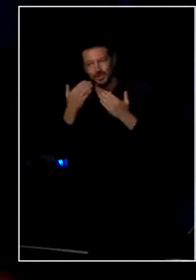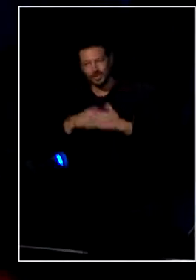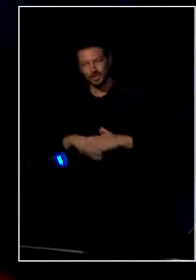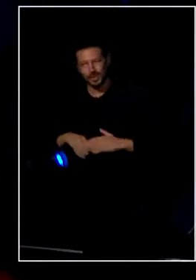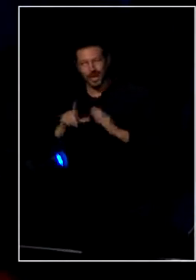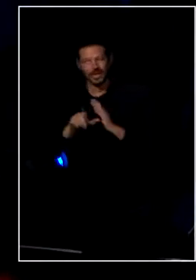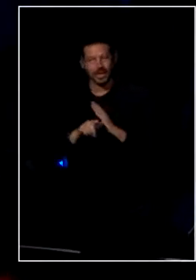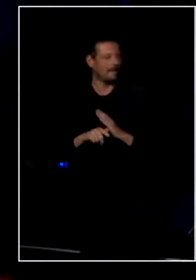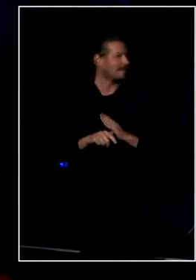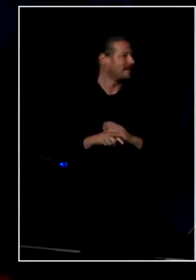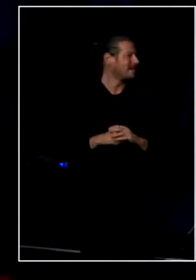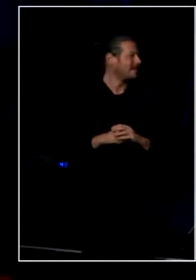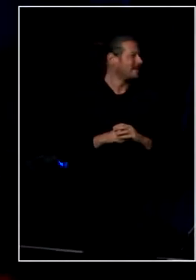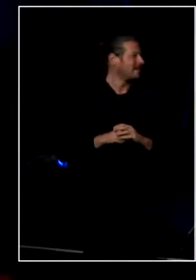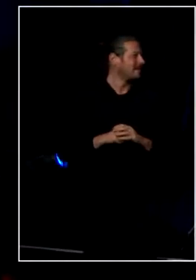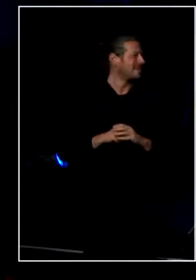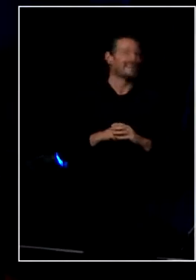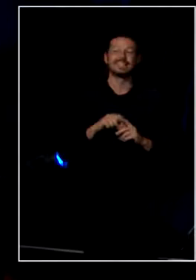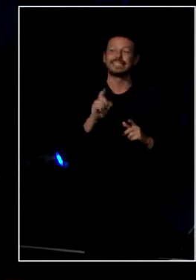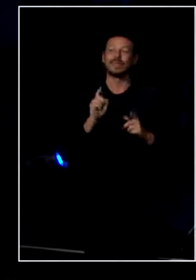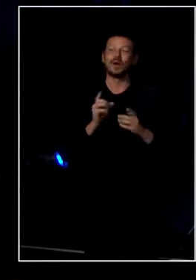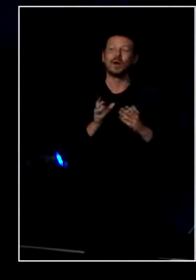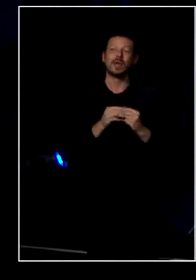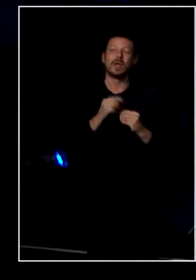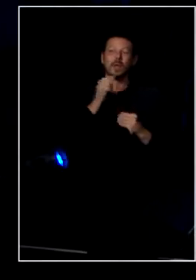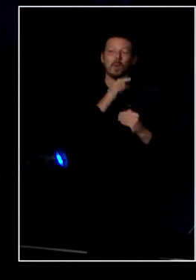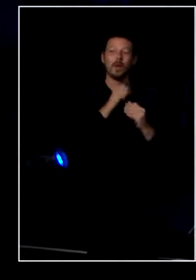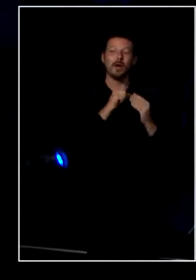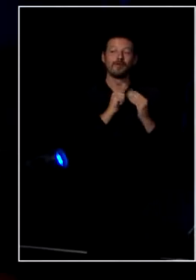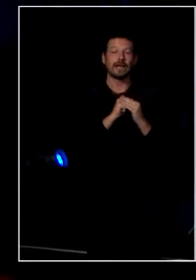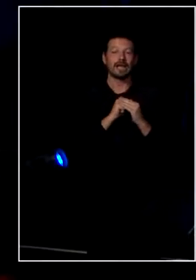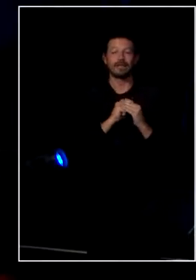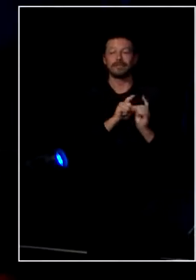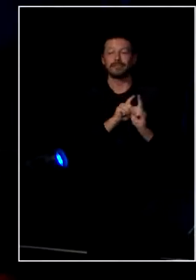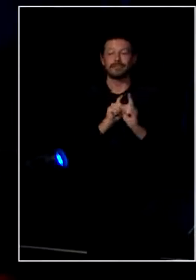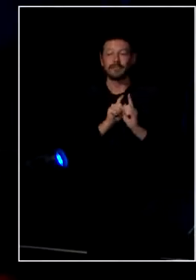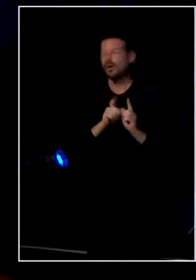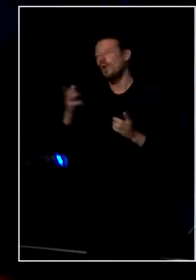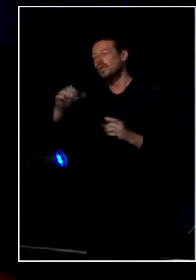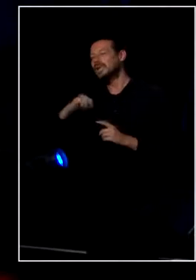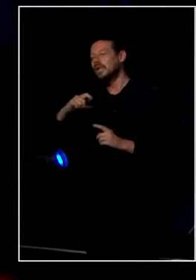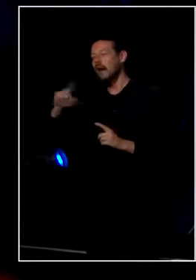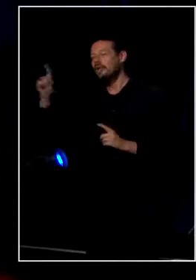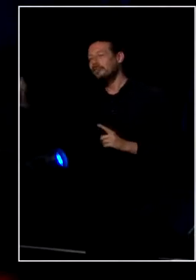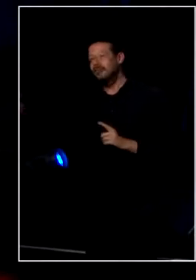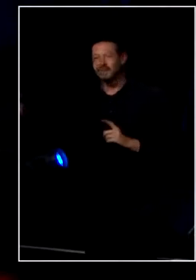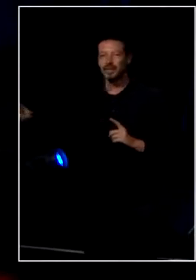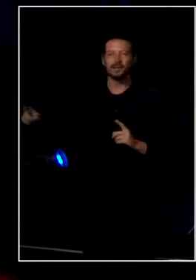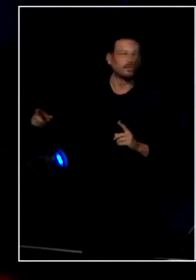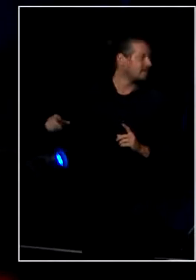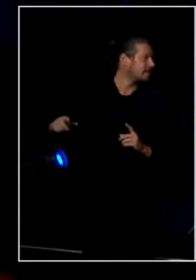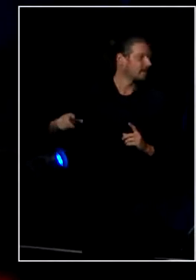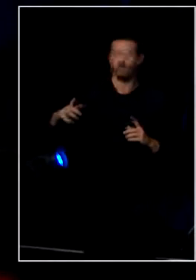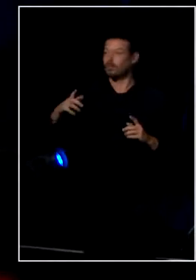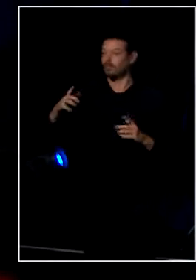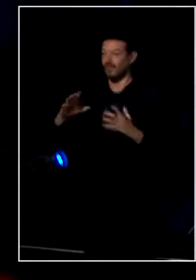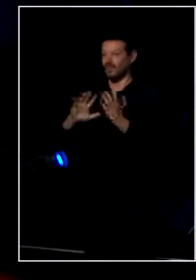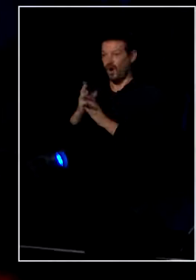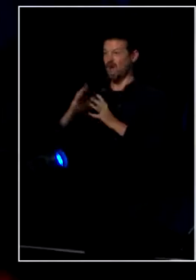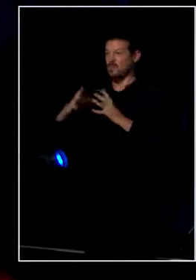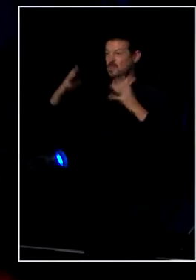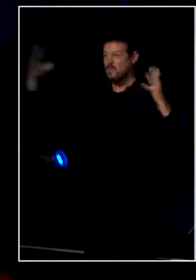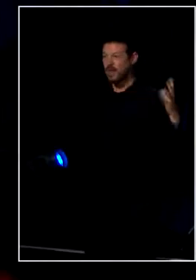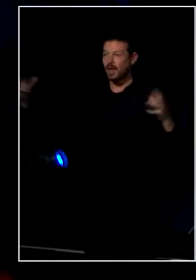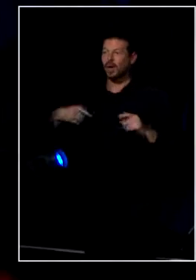It was. And if we had our boyfriends, because the staff used to go up there, but we used to, because it was that big, the fire, we